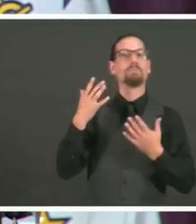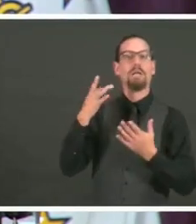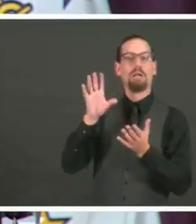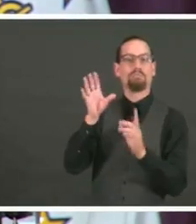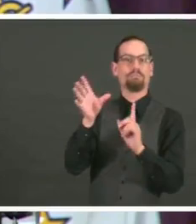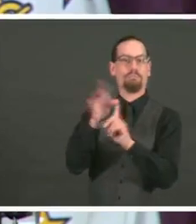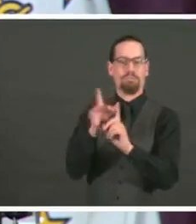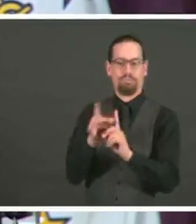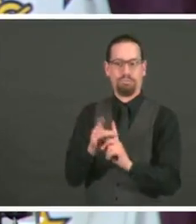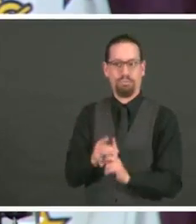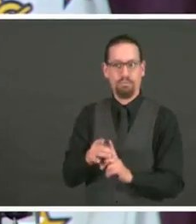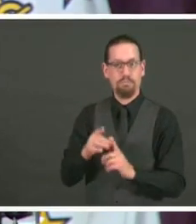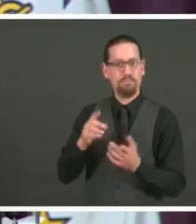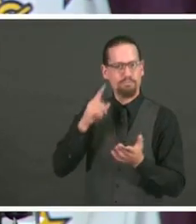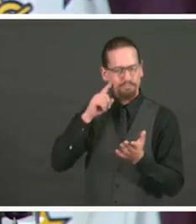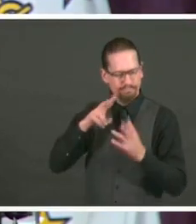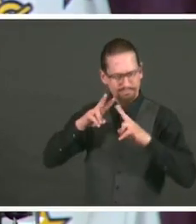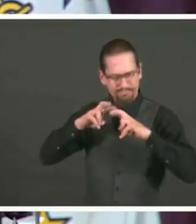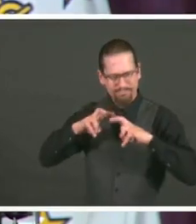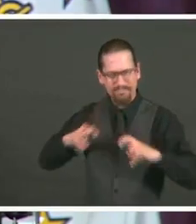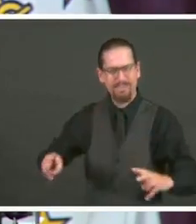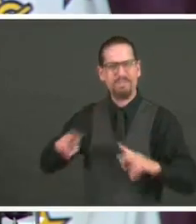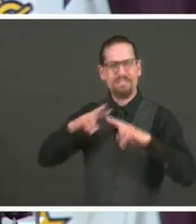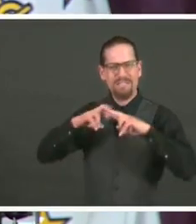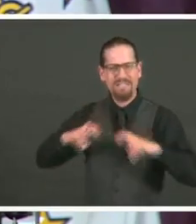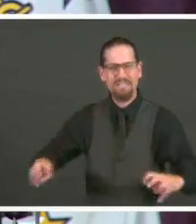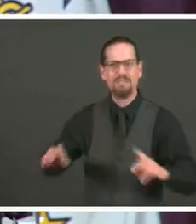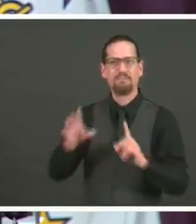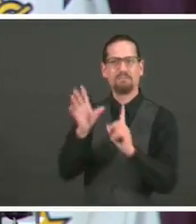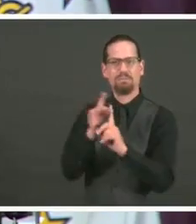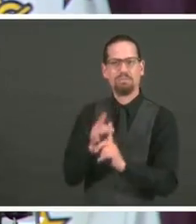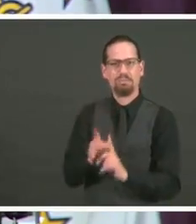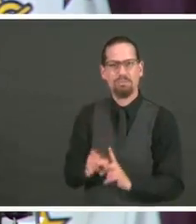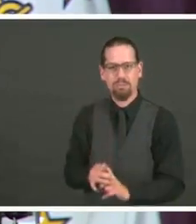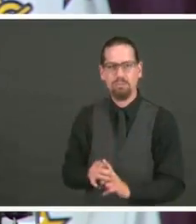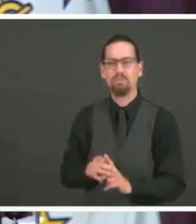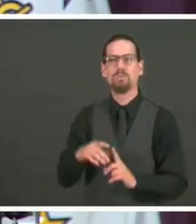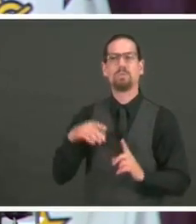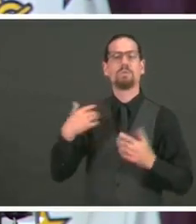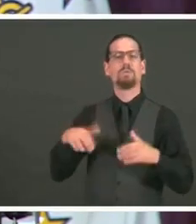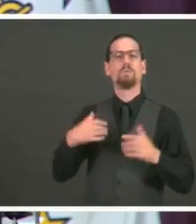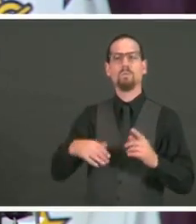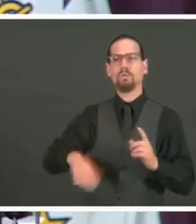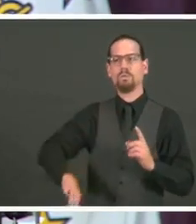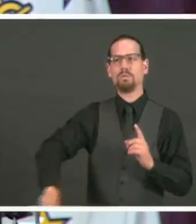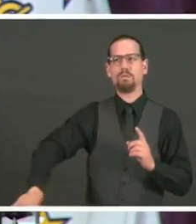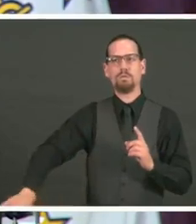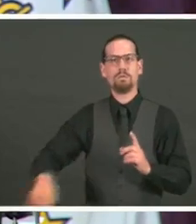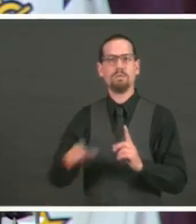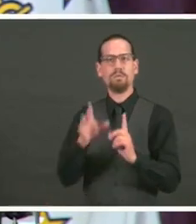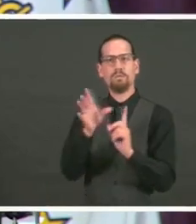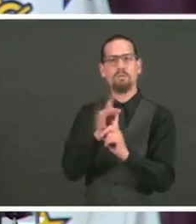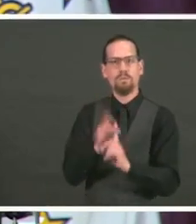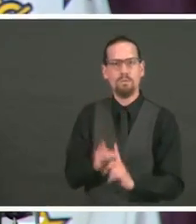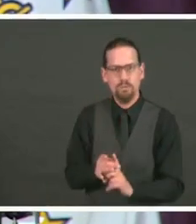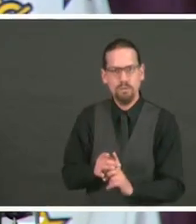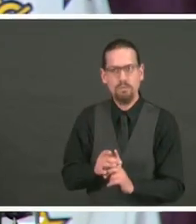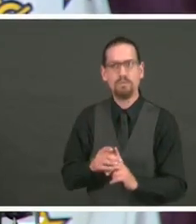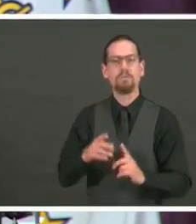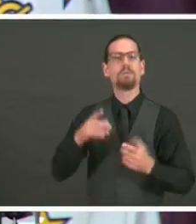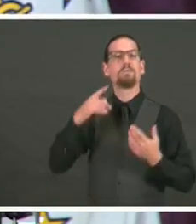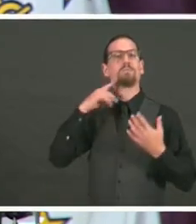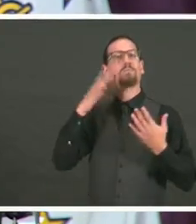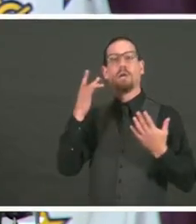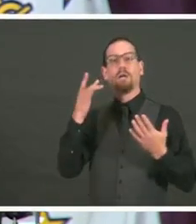obviously have to get a lot more serious about stopping these cases from coming into Rhode Island. I want to take this occasion